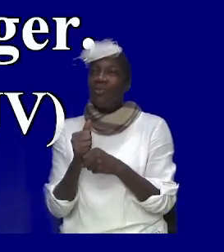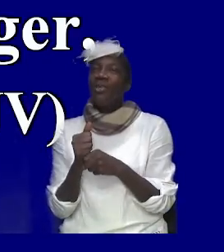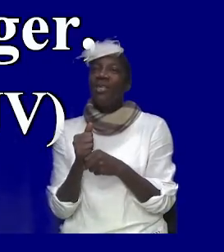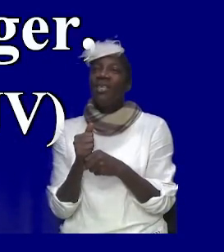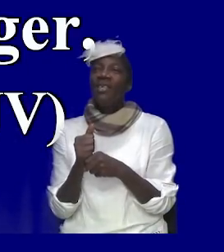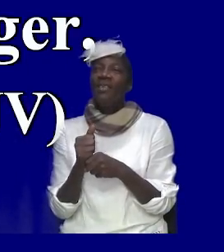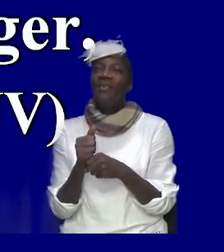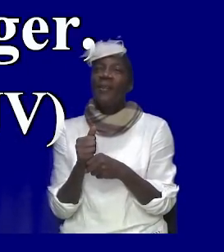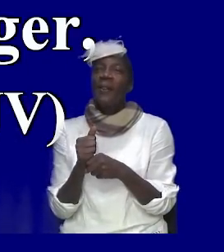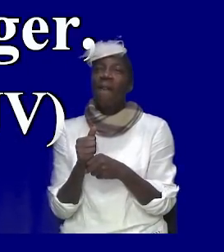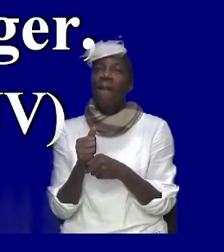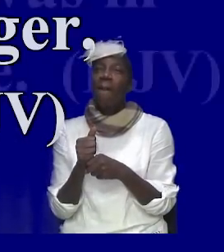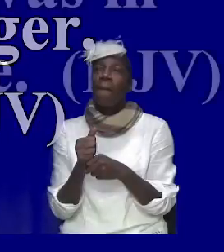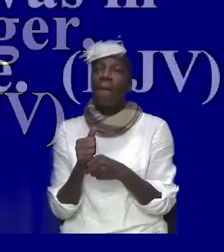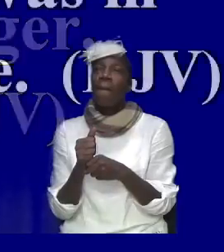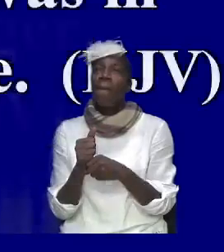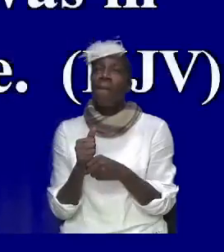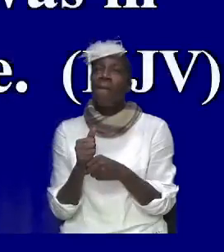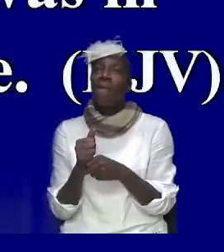in.